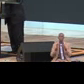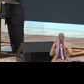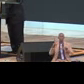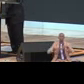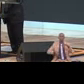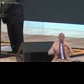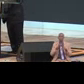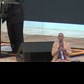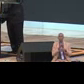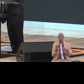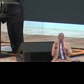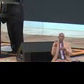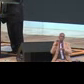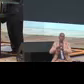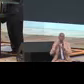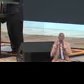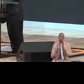More than a conqueror.